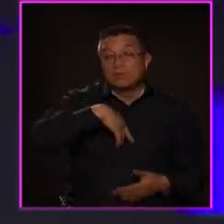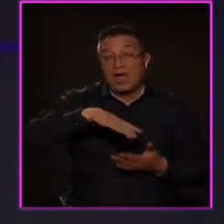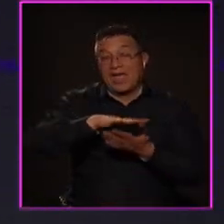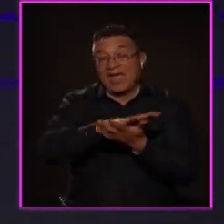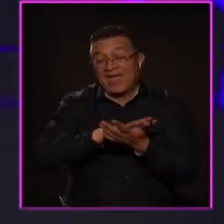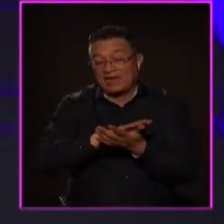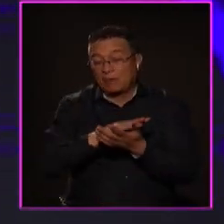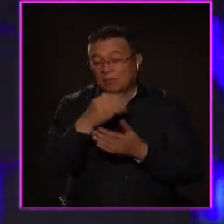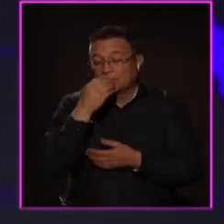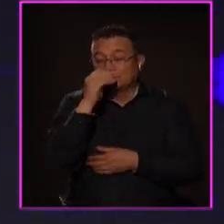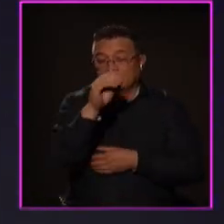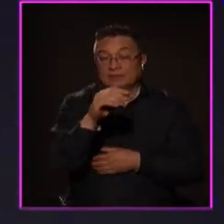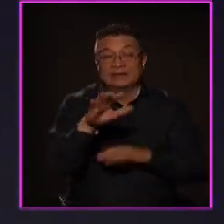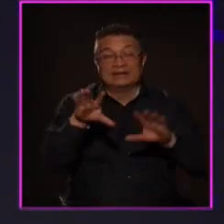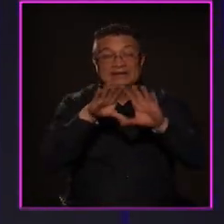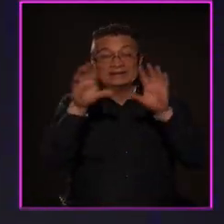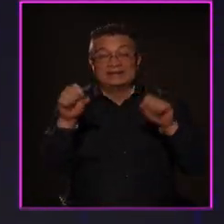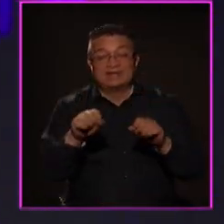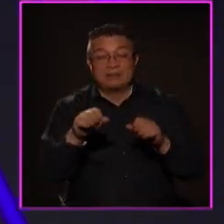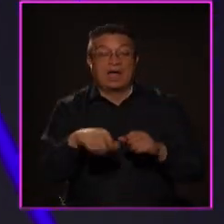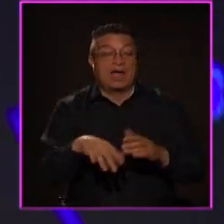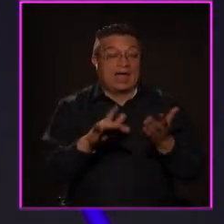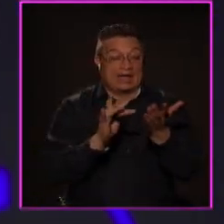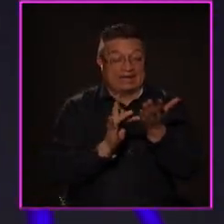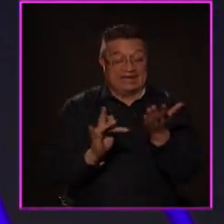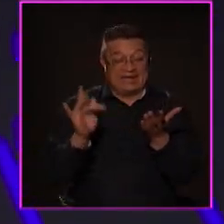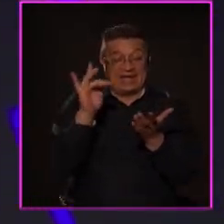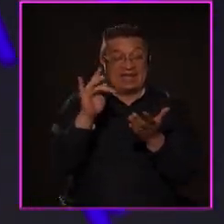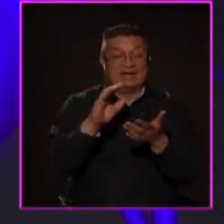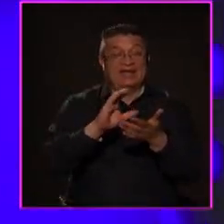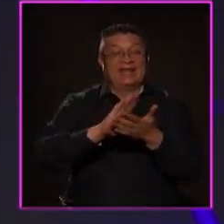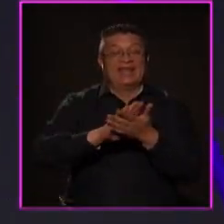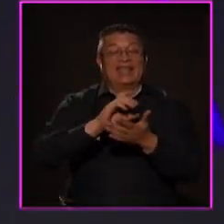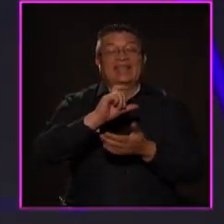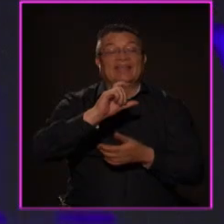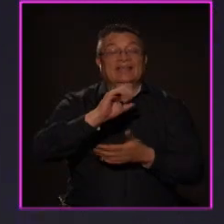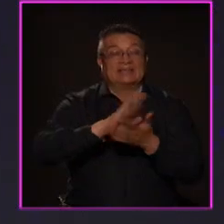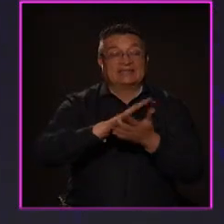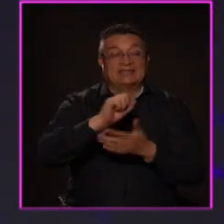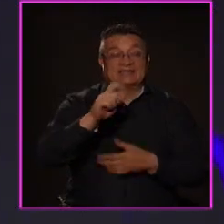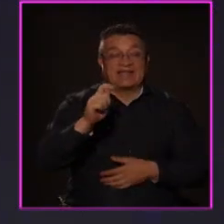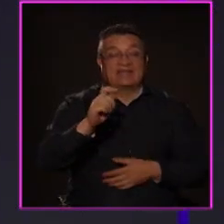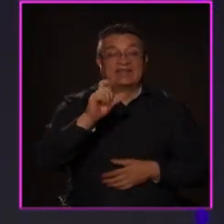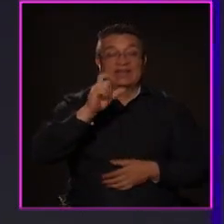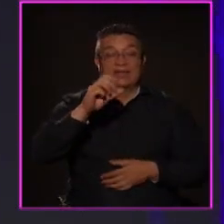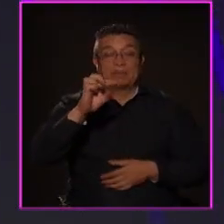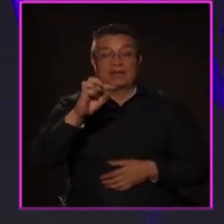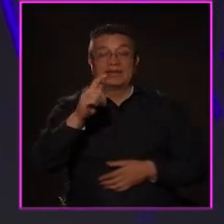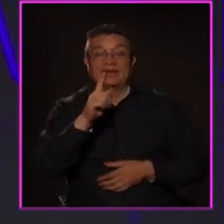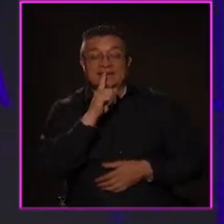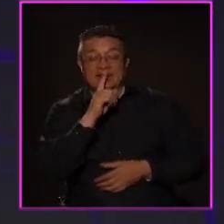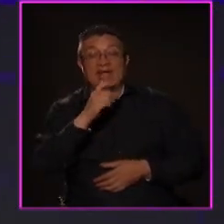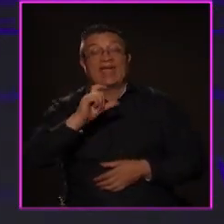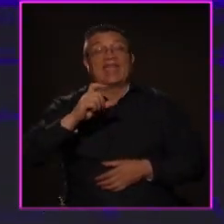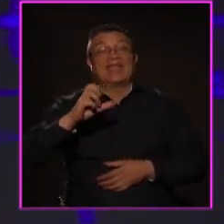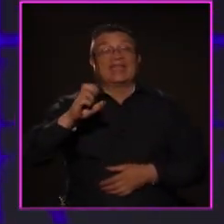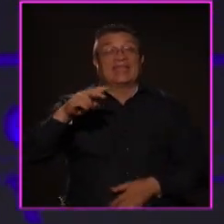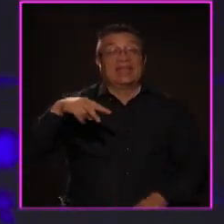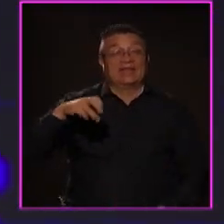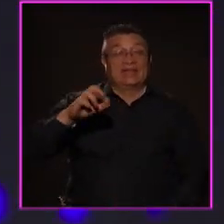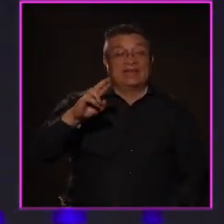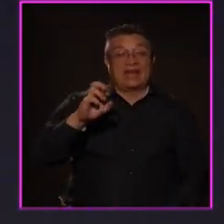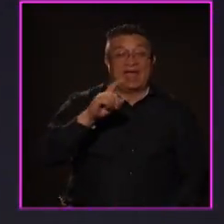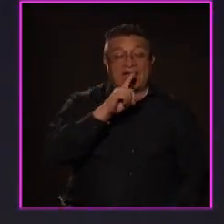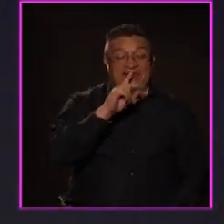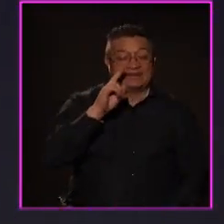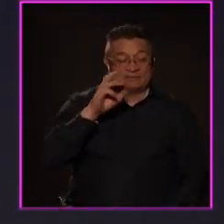that are popular, right? So that's ChatGPTs and DALLs and so on. So they are based on what is called large language models,